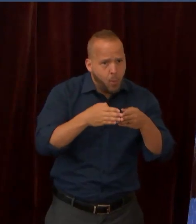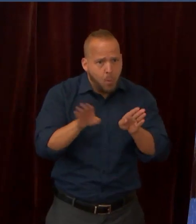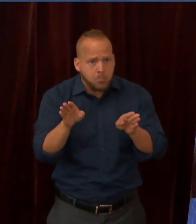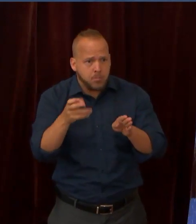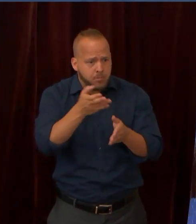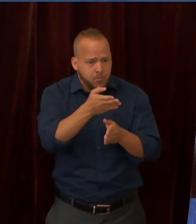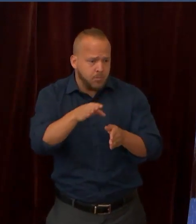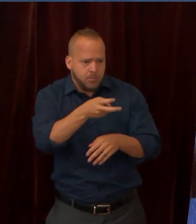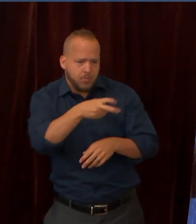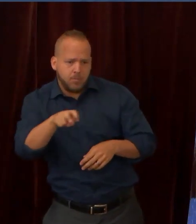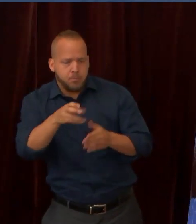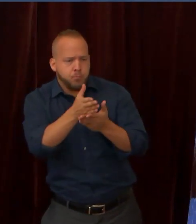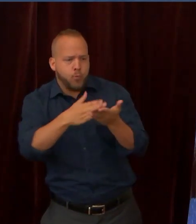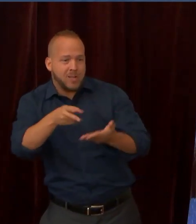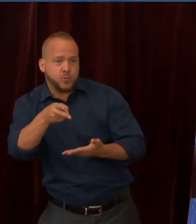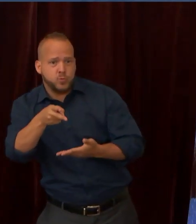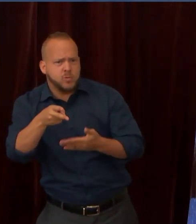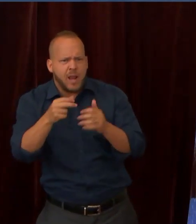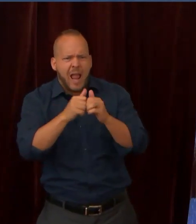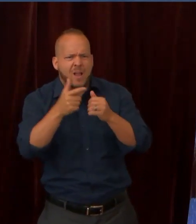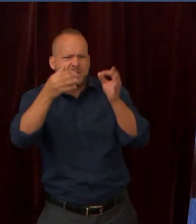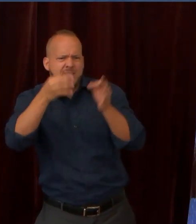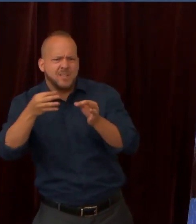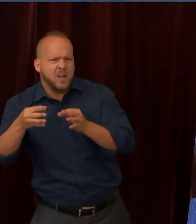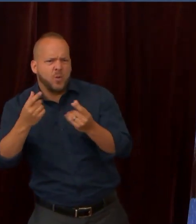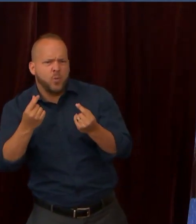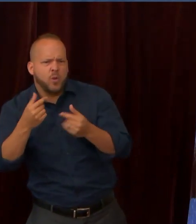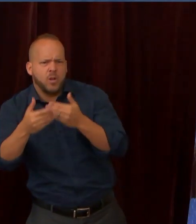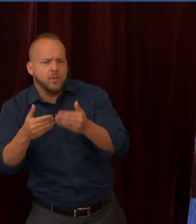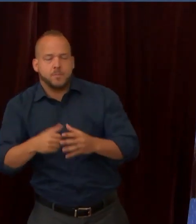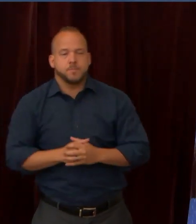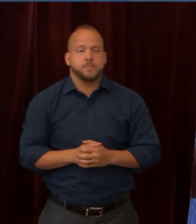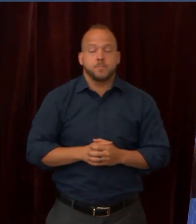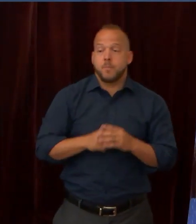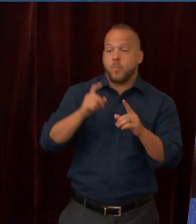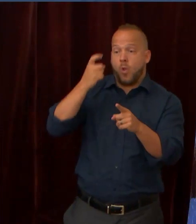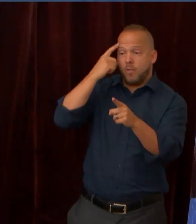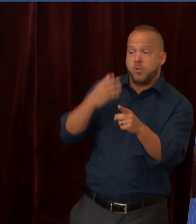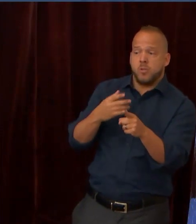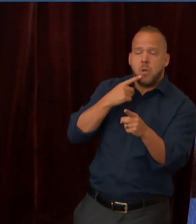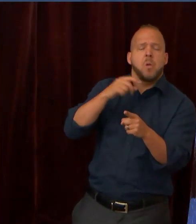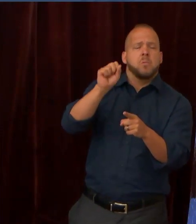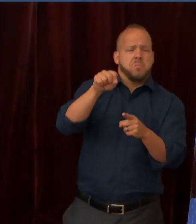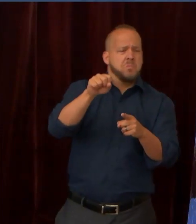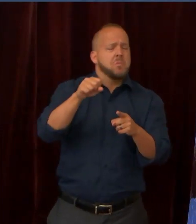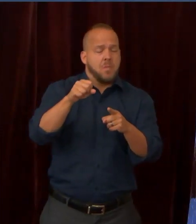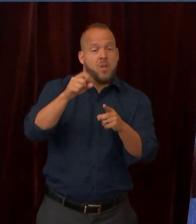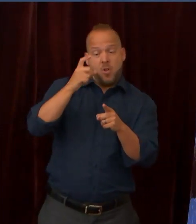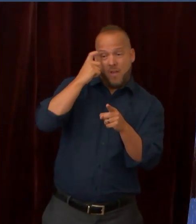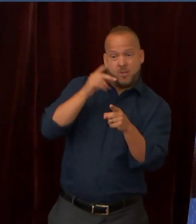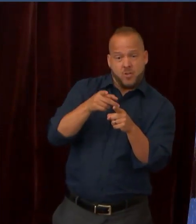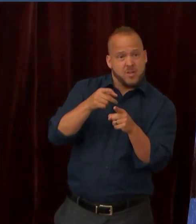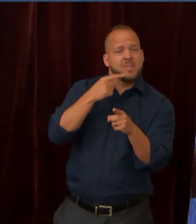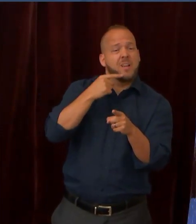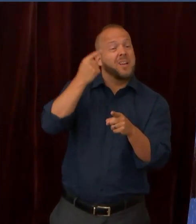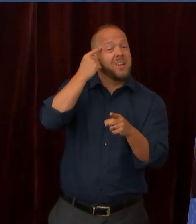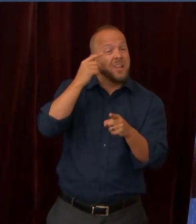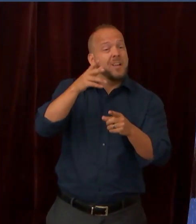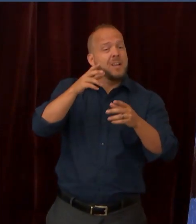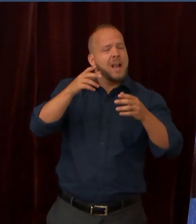do have the ability to maintain their own restrictions. So they do have that ability. If in